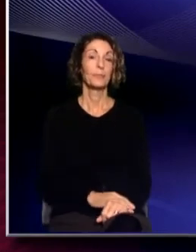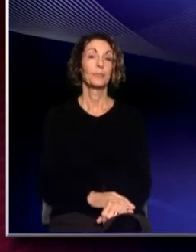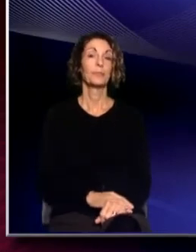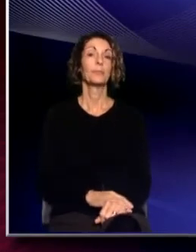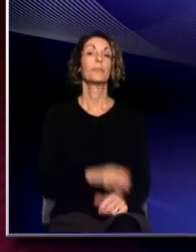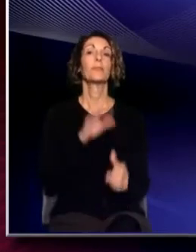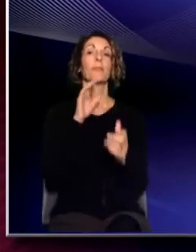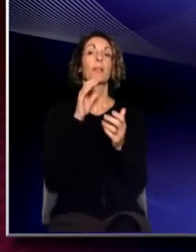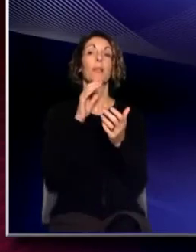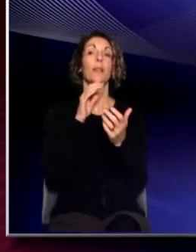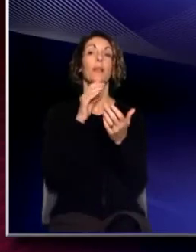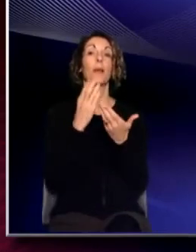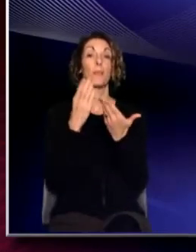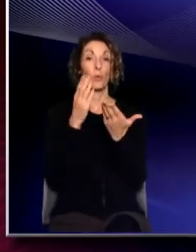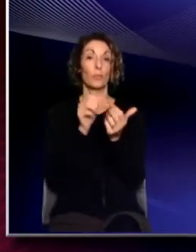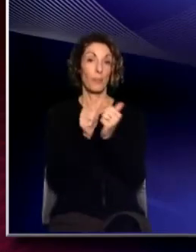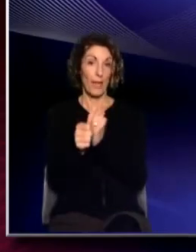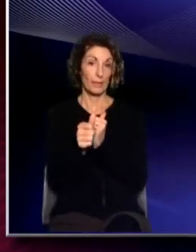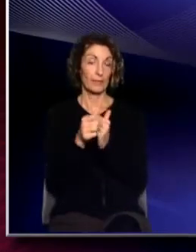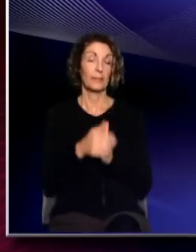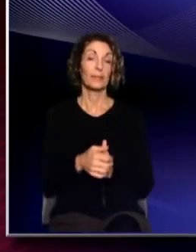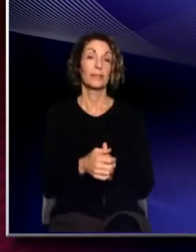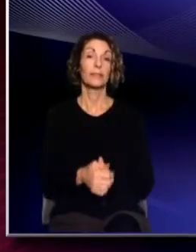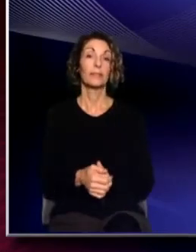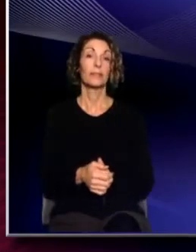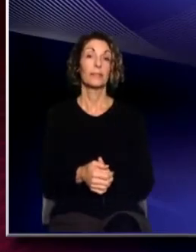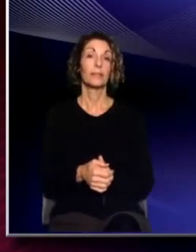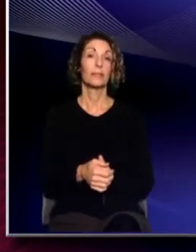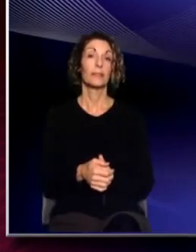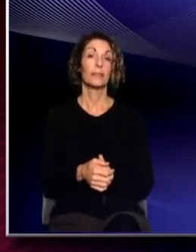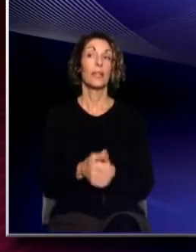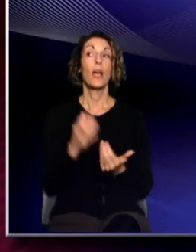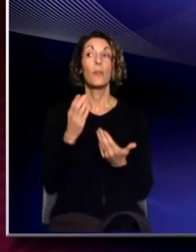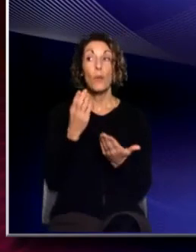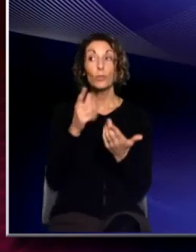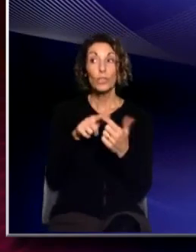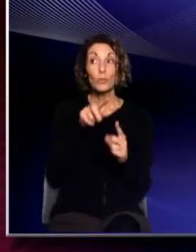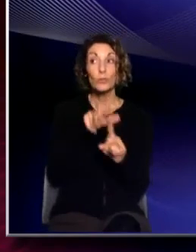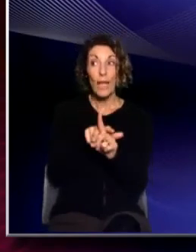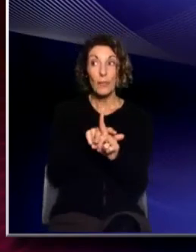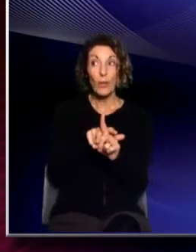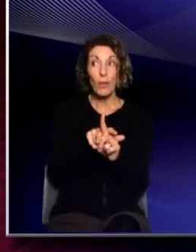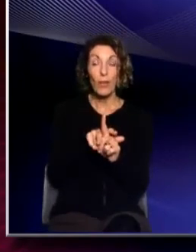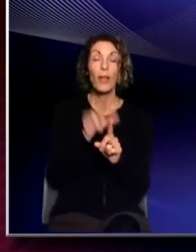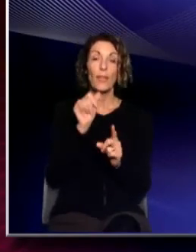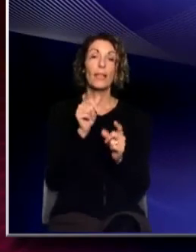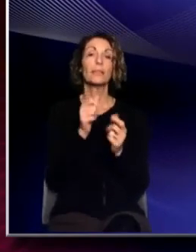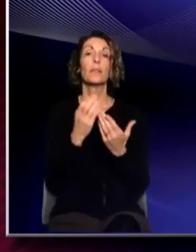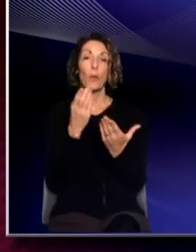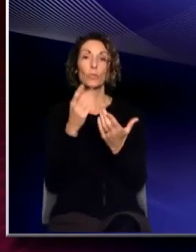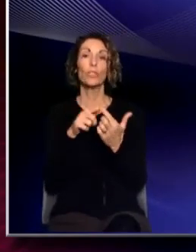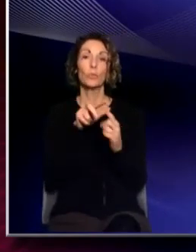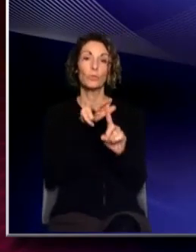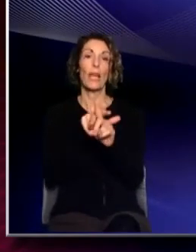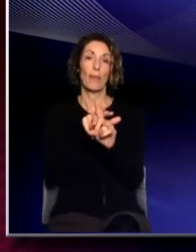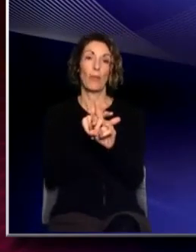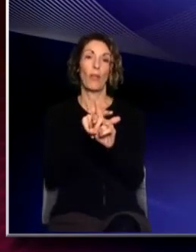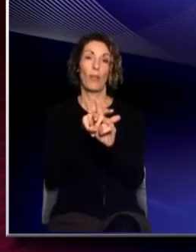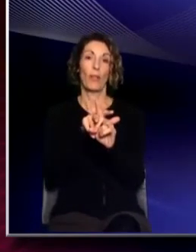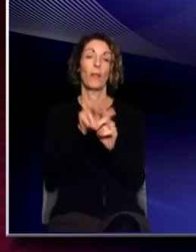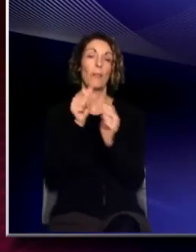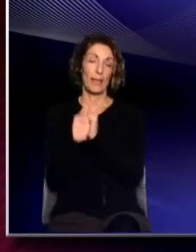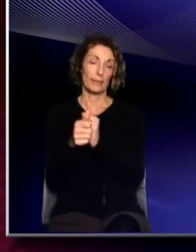the motion passes. The motion to table, correct? The motion to Yes. table, Yeah. thank you. The motion to table